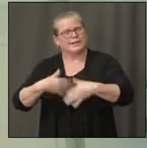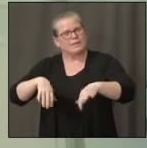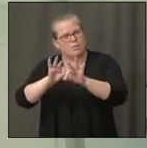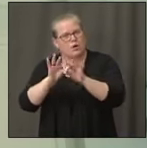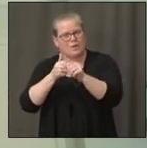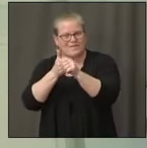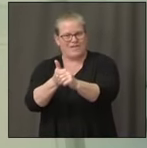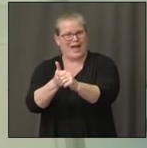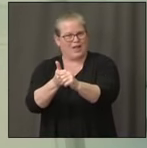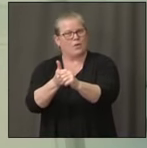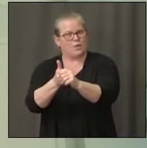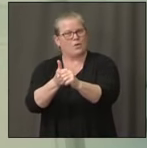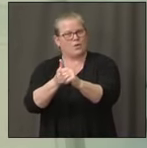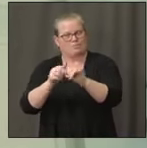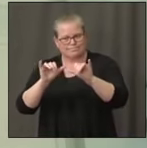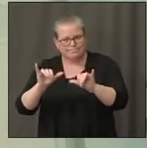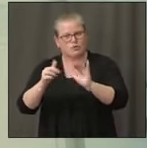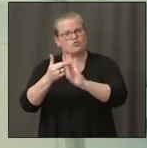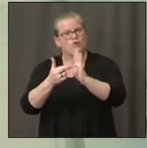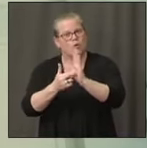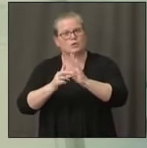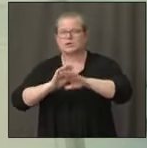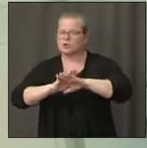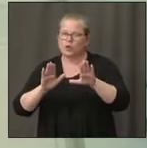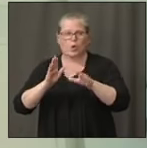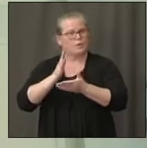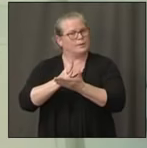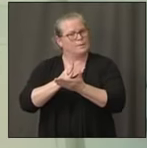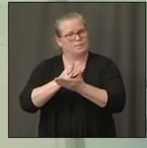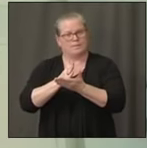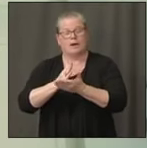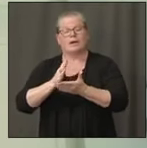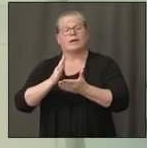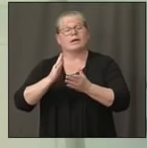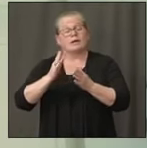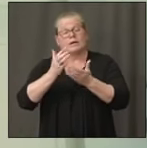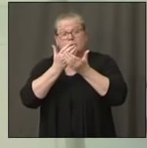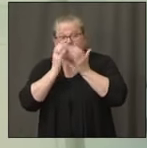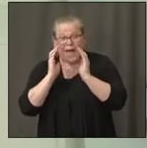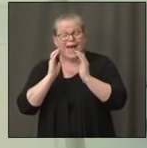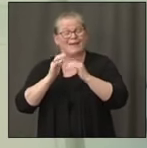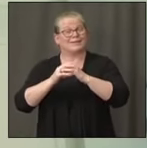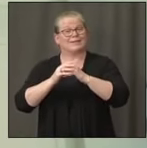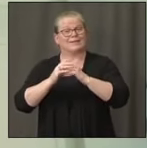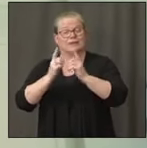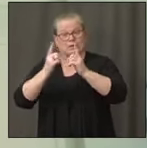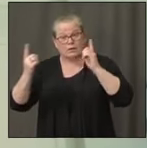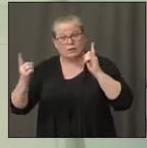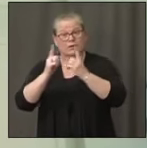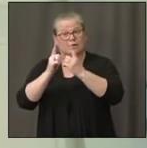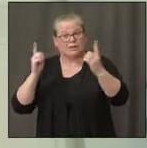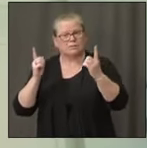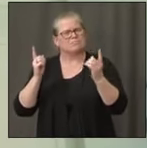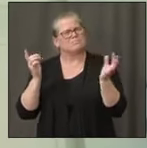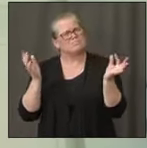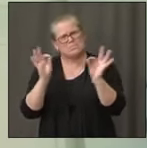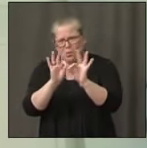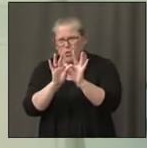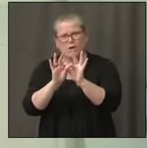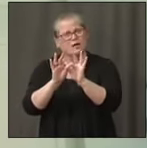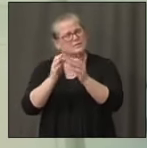two, make no mistake about it, we need to keep doing all the mitigation measures that are out there. So specifically, mask wearing is critically important.